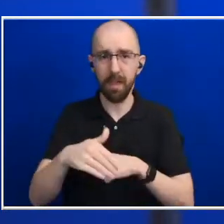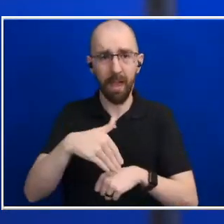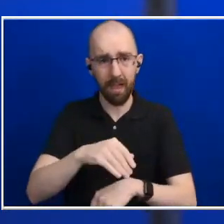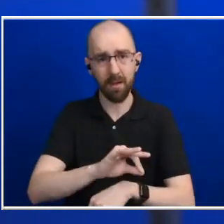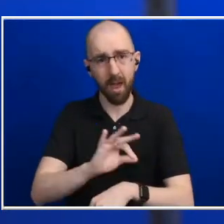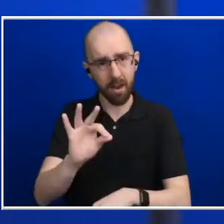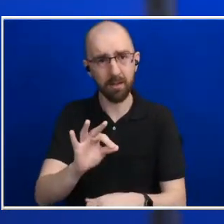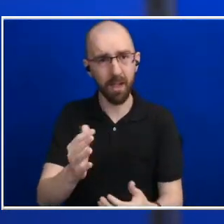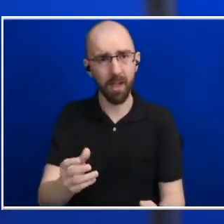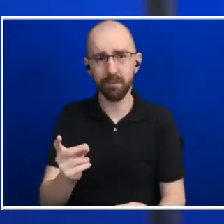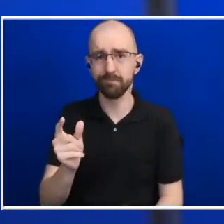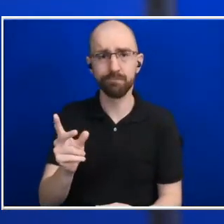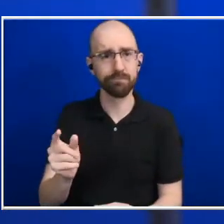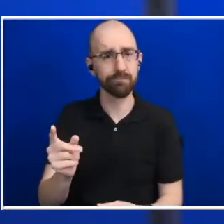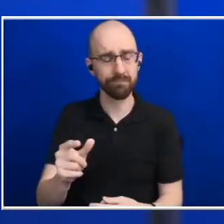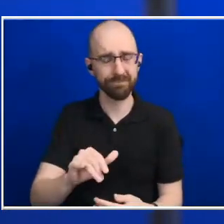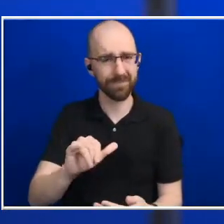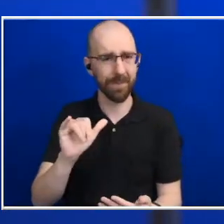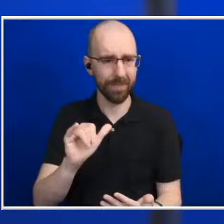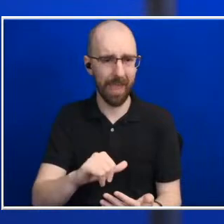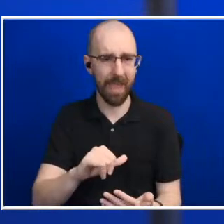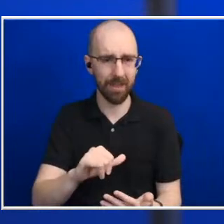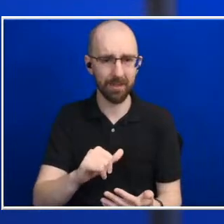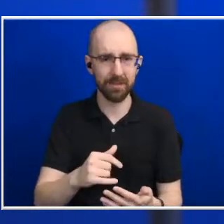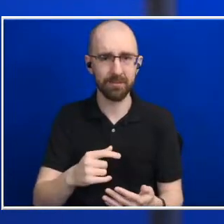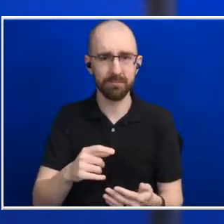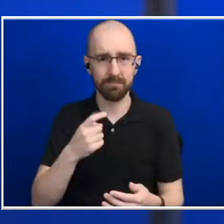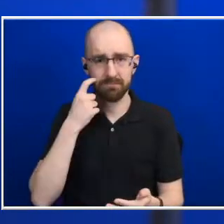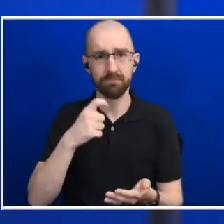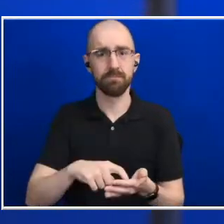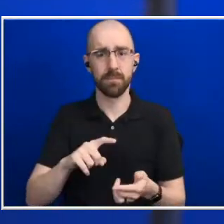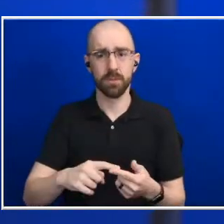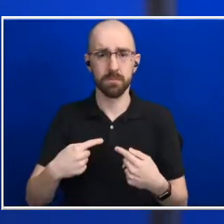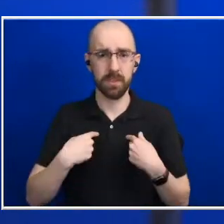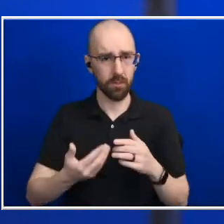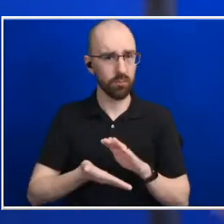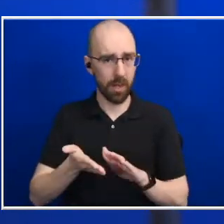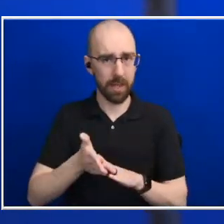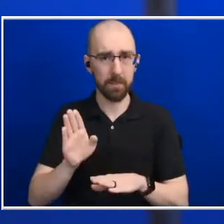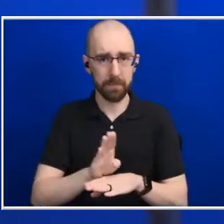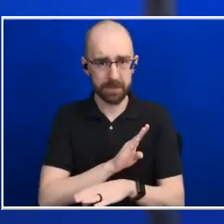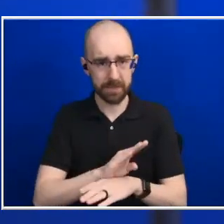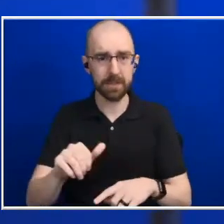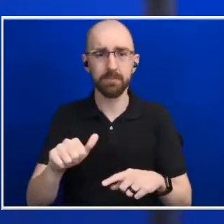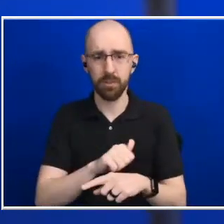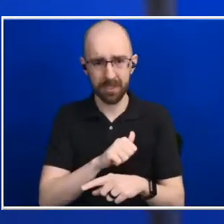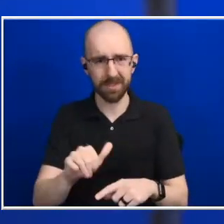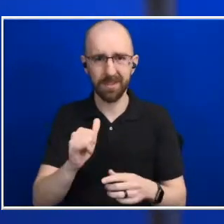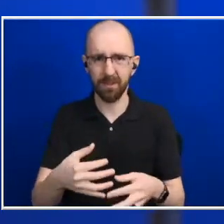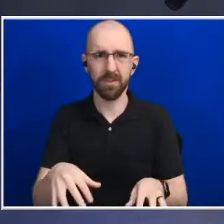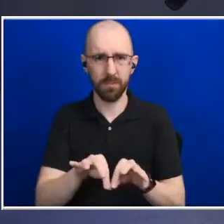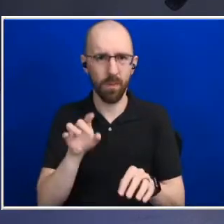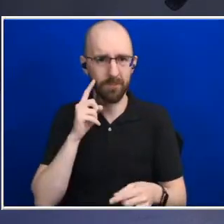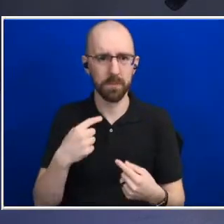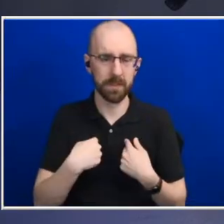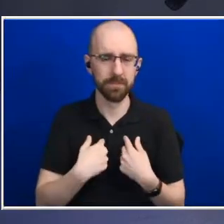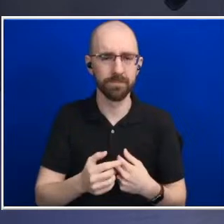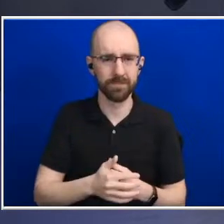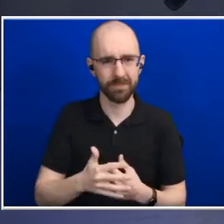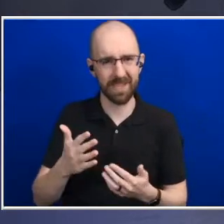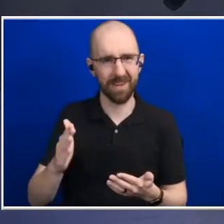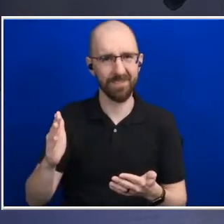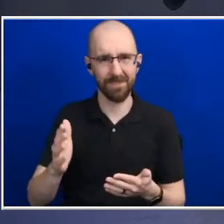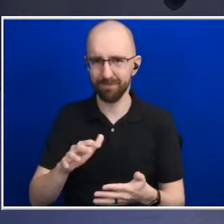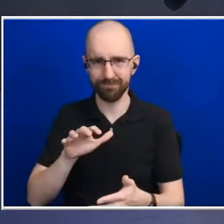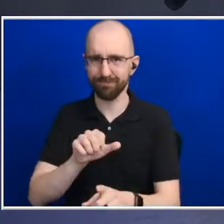so that says something to me for running a business, running a practice, and that was important for me. So They're kind of all over it, aren't they, Mom? They